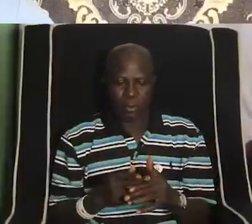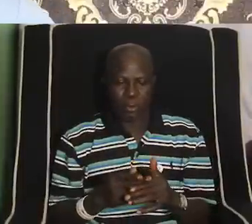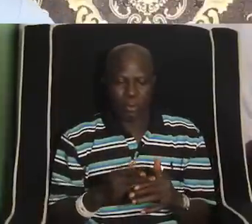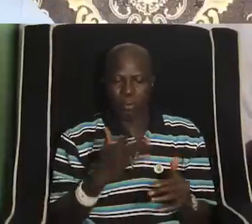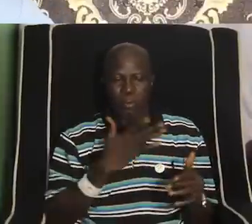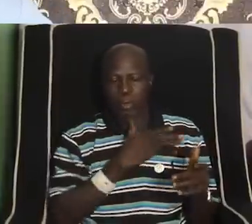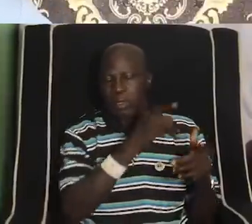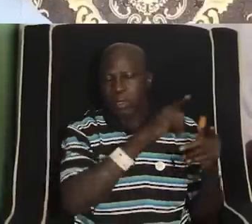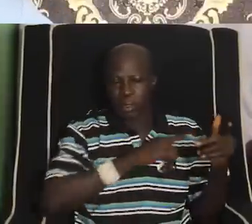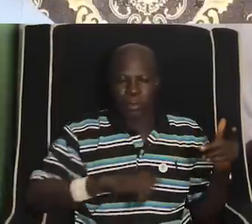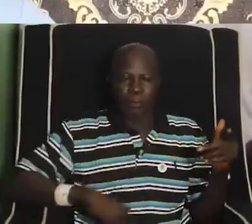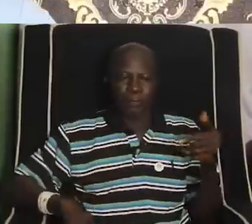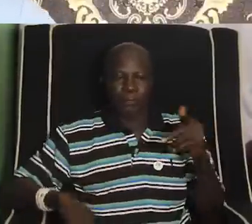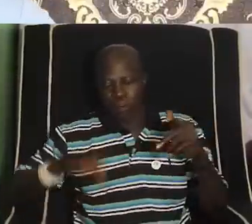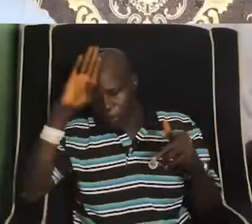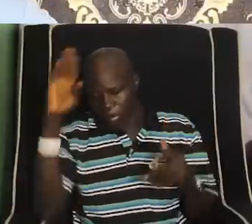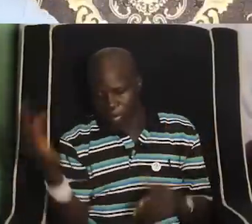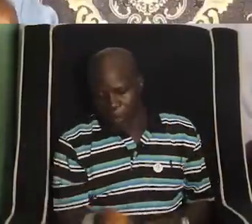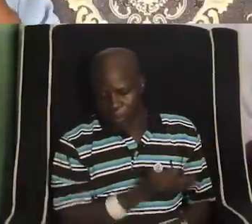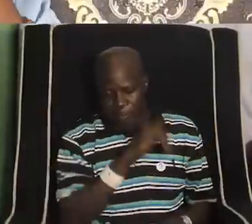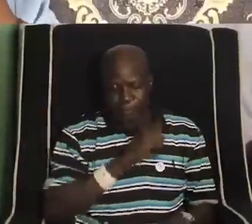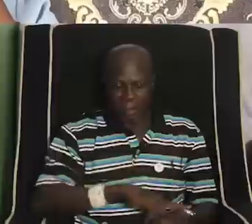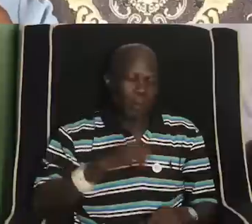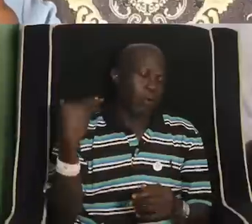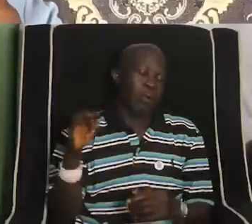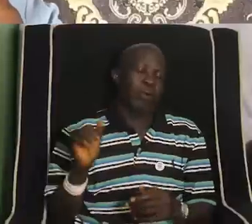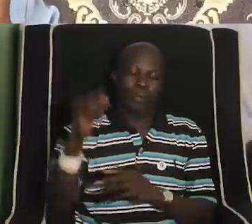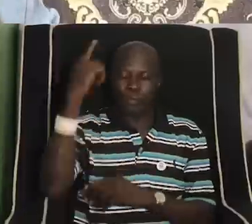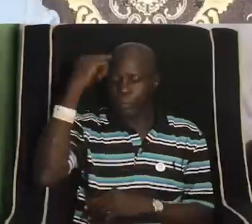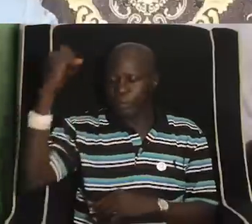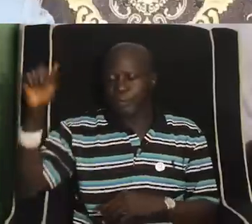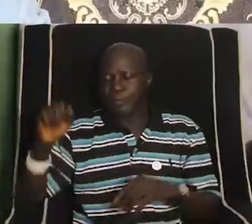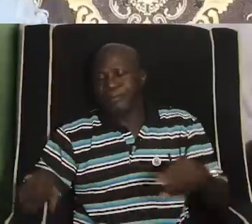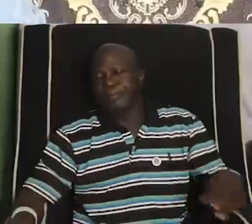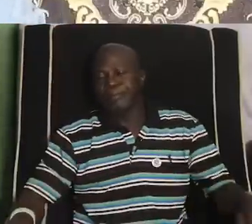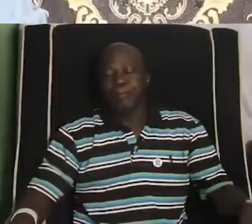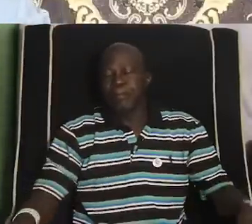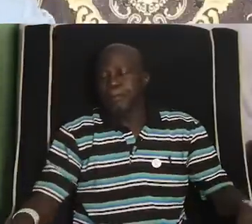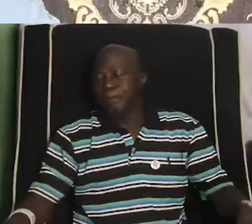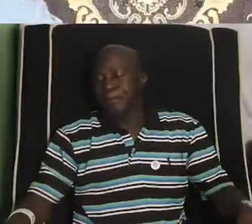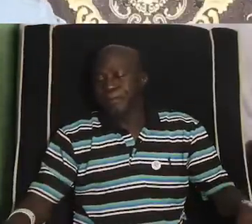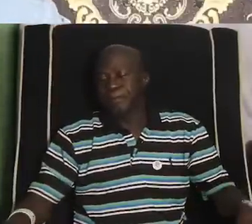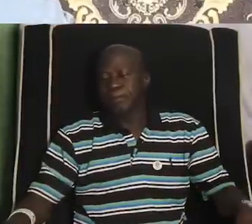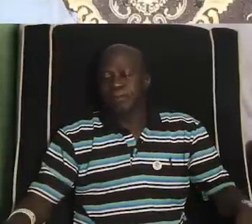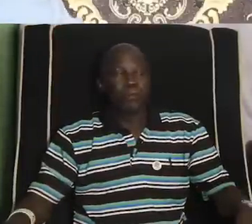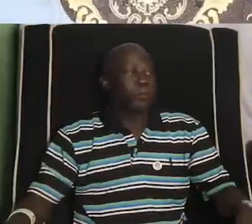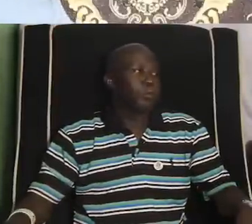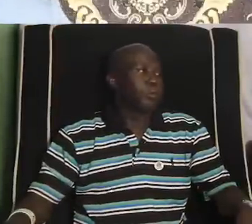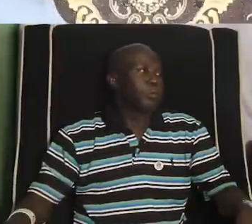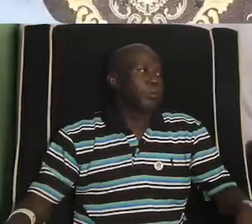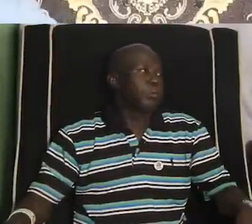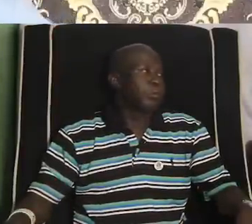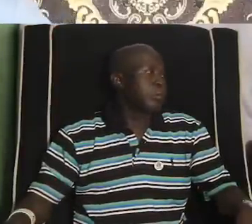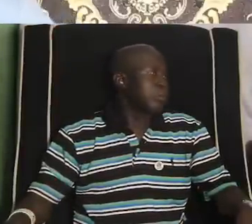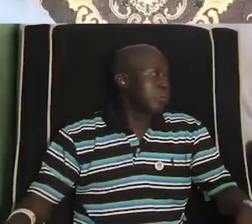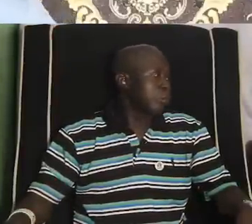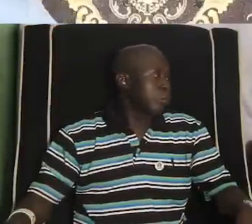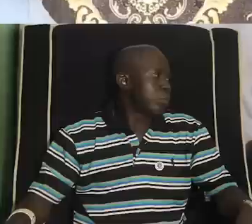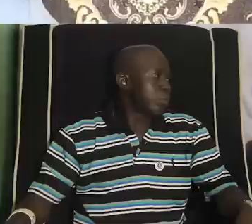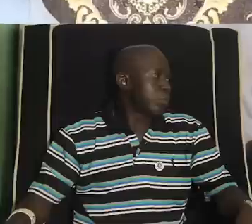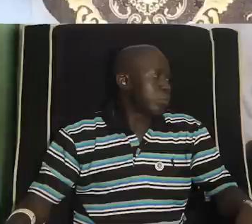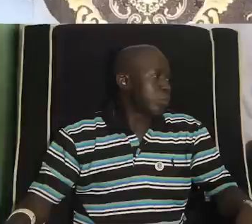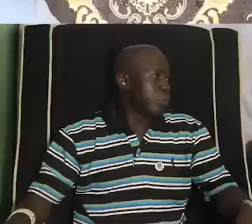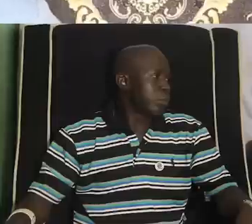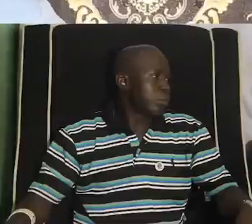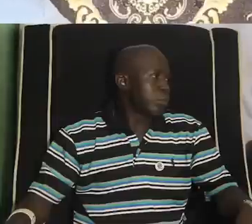Jesus' name, our Lord. Kabo, si abala ala. Welcome to the segment of truth. Brojide, apostle. Hello. Adopasa. Abo ti sufu so. Sunke,